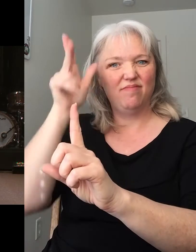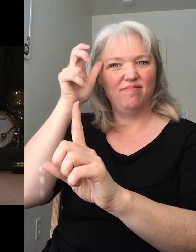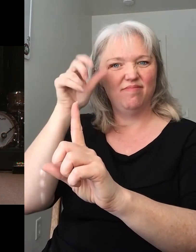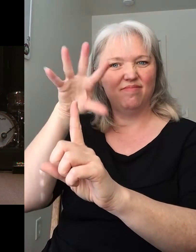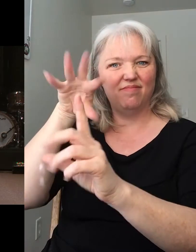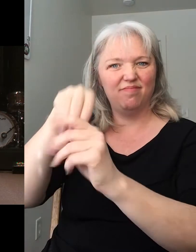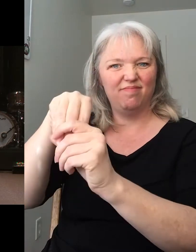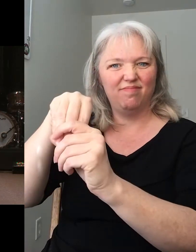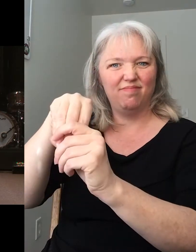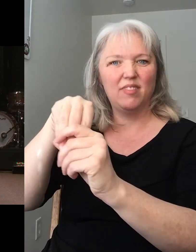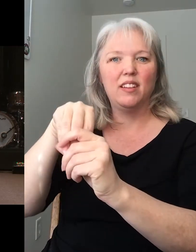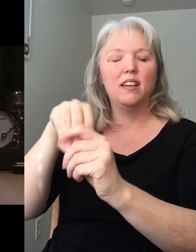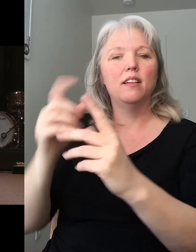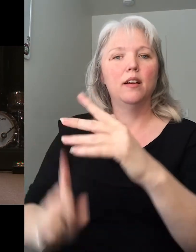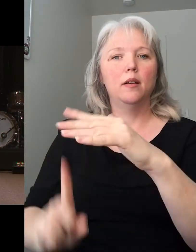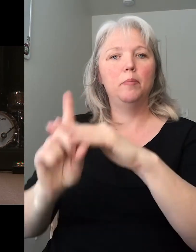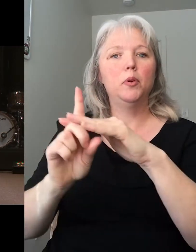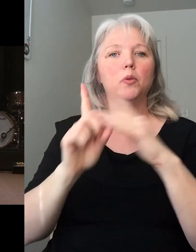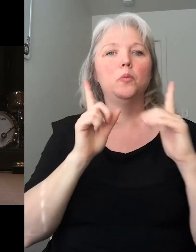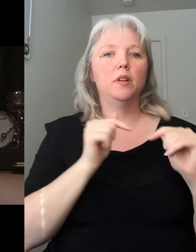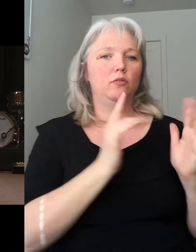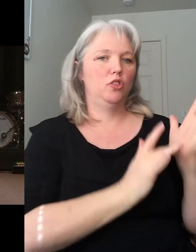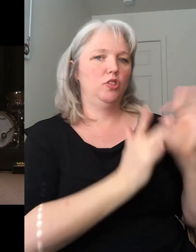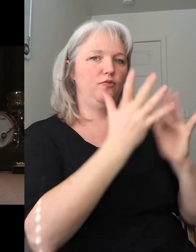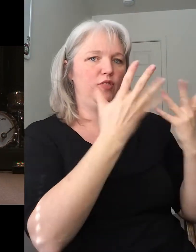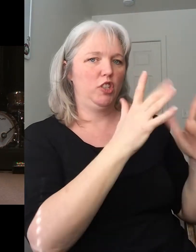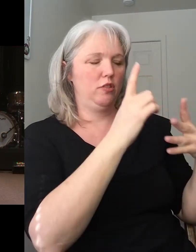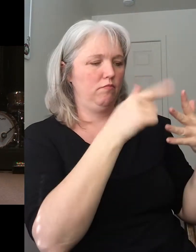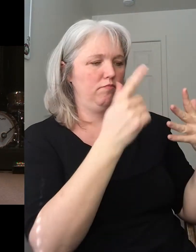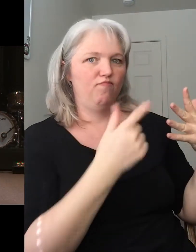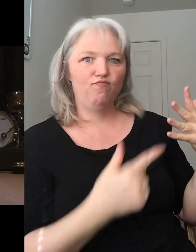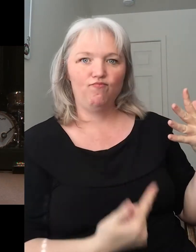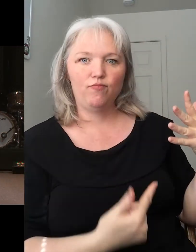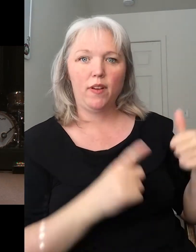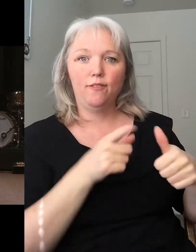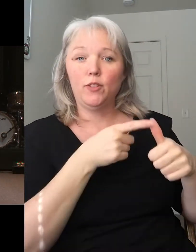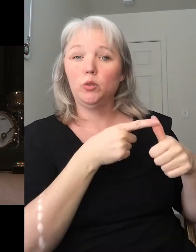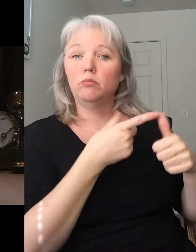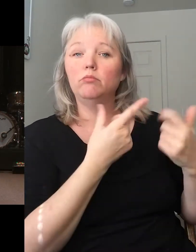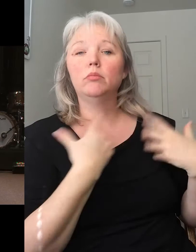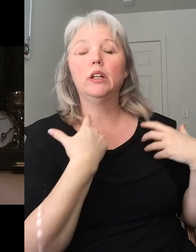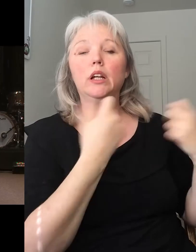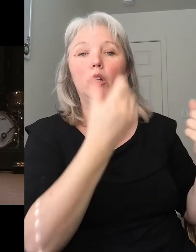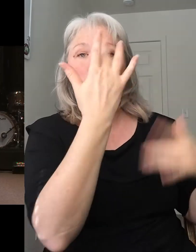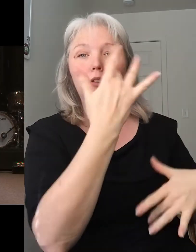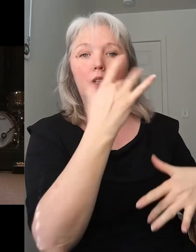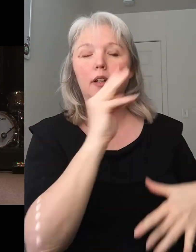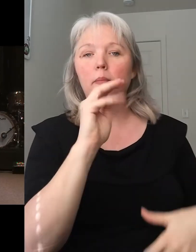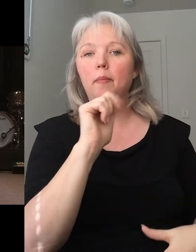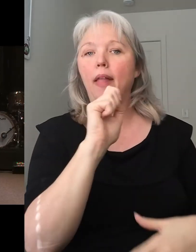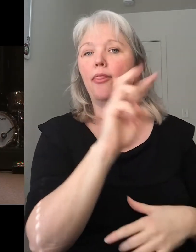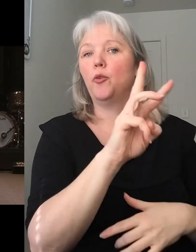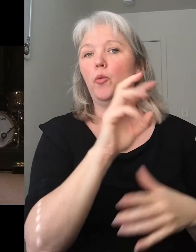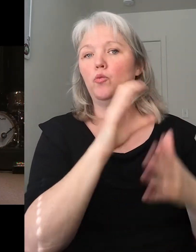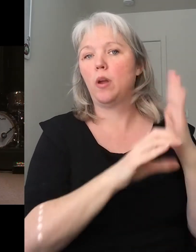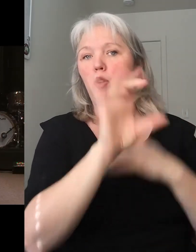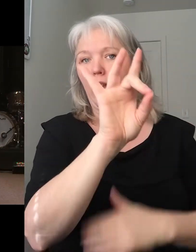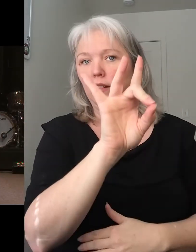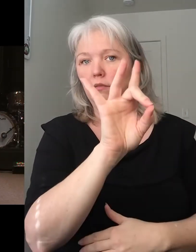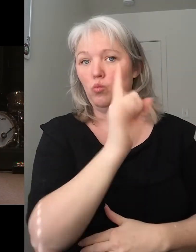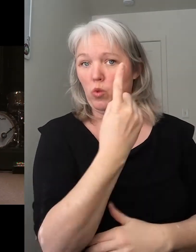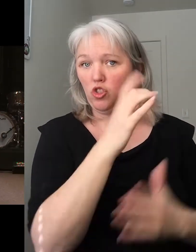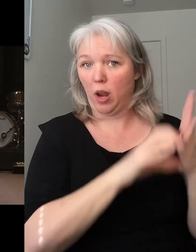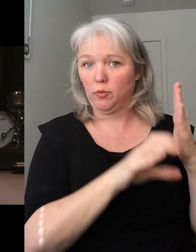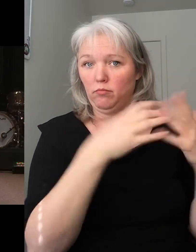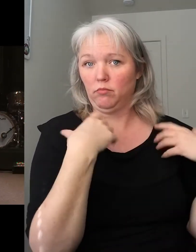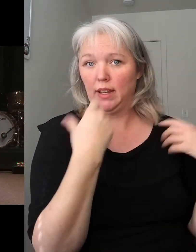after Jesus had done a couple of other things. One of the first things he'd done is he had healed some sick in Matthew 8, just in that